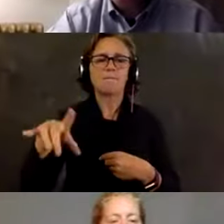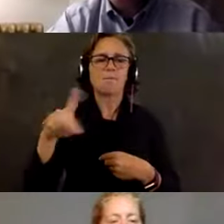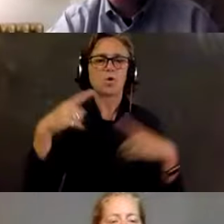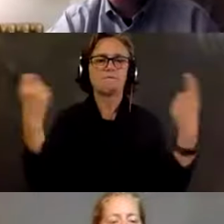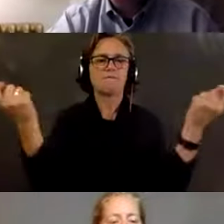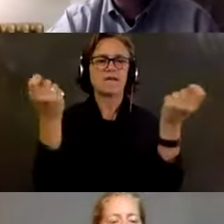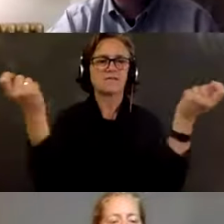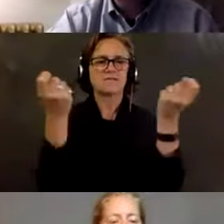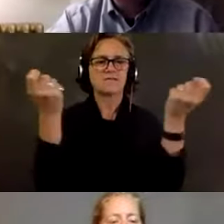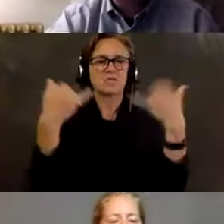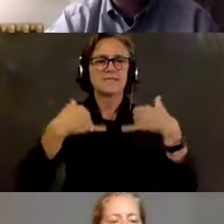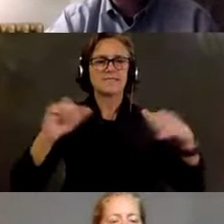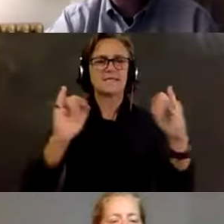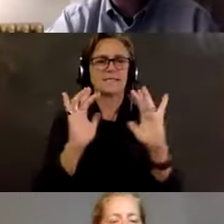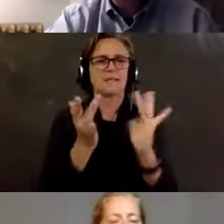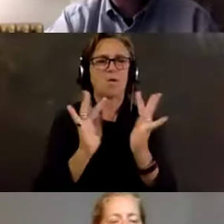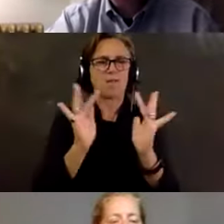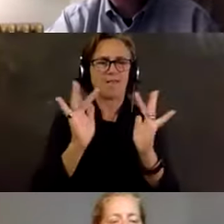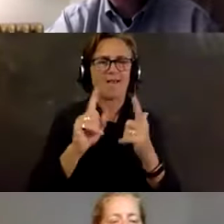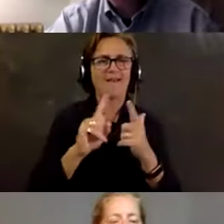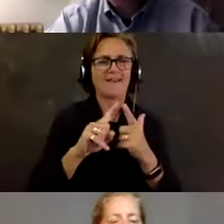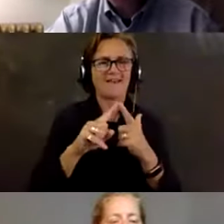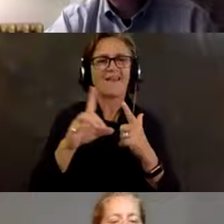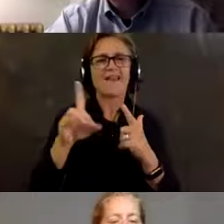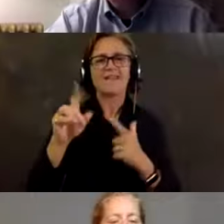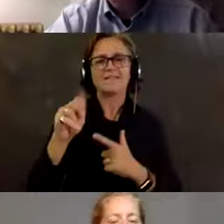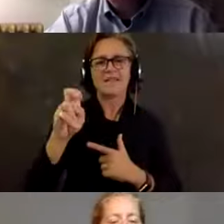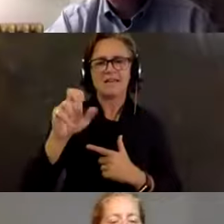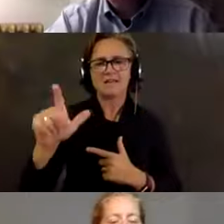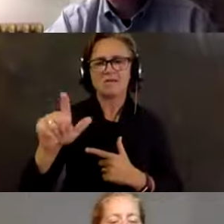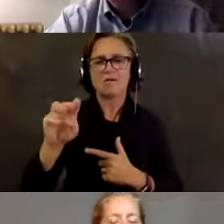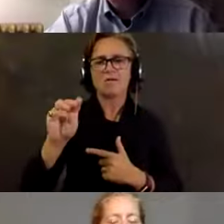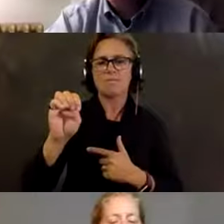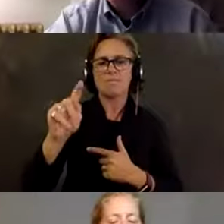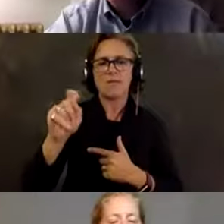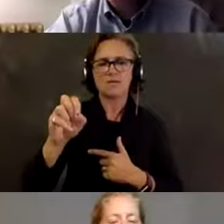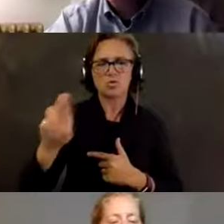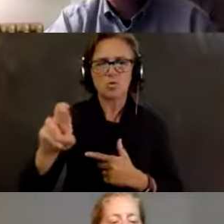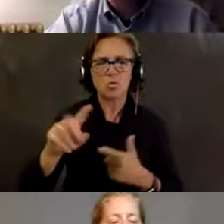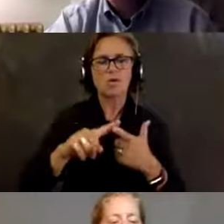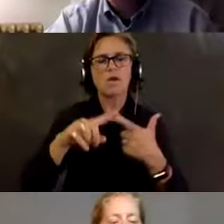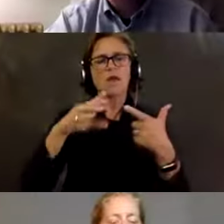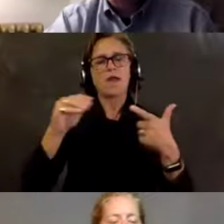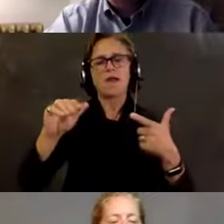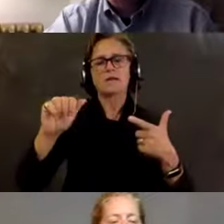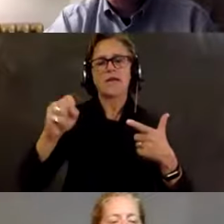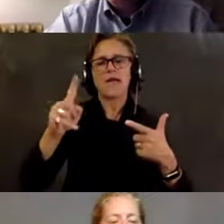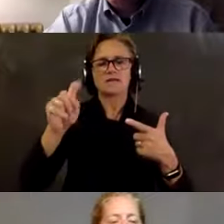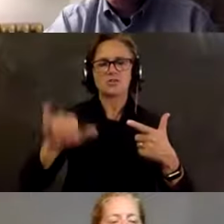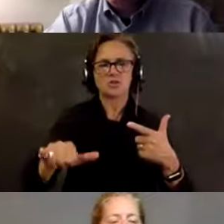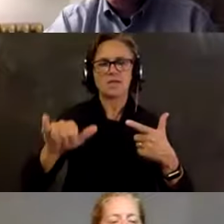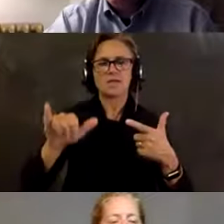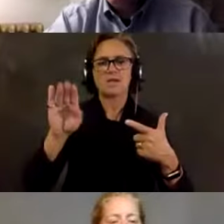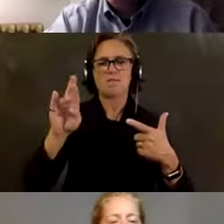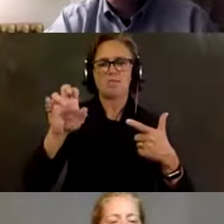of Daniel Minter, these are local people, artists, and Ashley Bryan, and with books and activities, so you can check